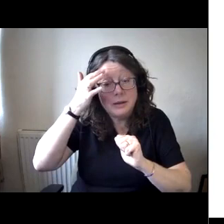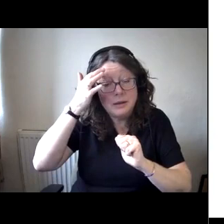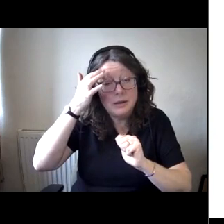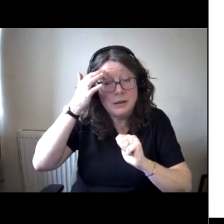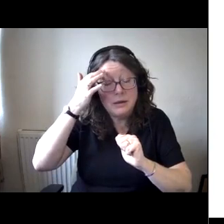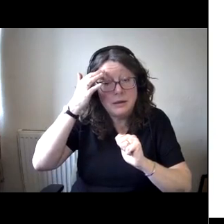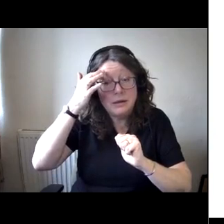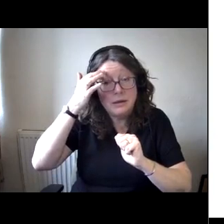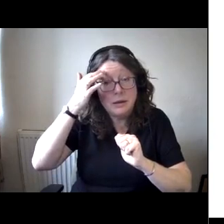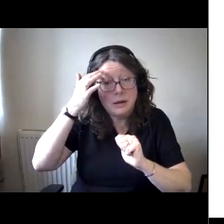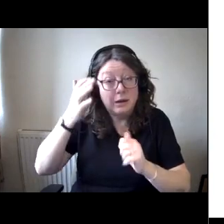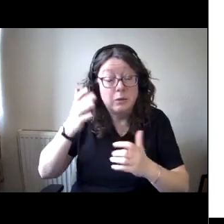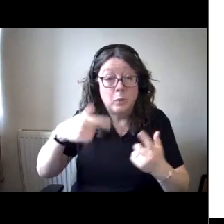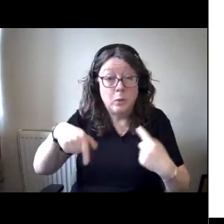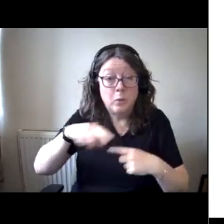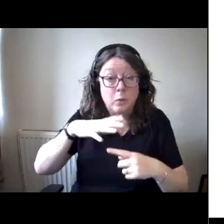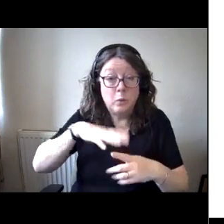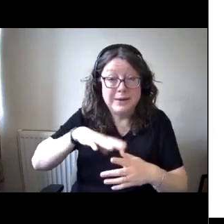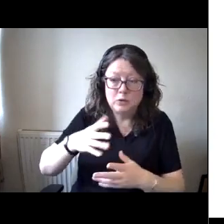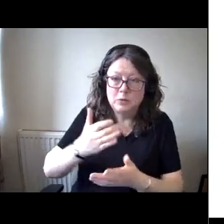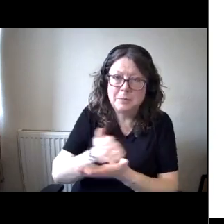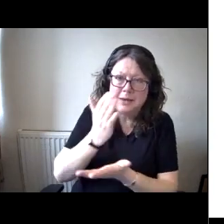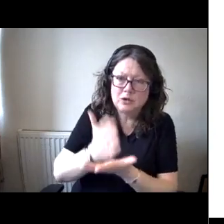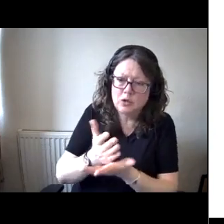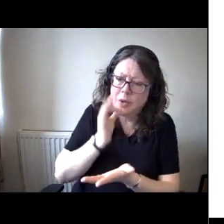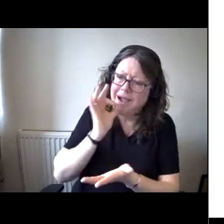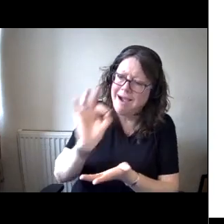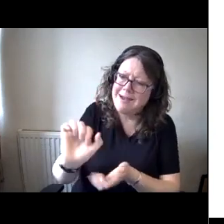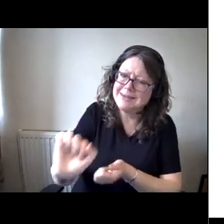their views on that? Do they want